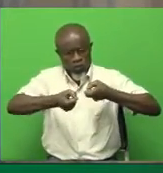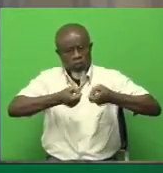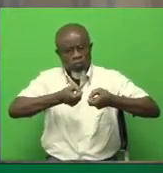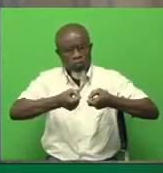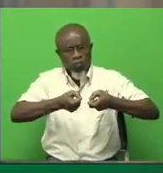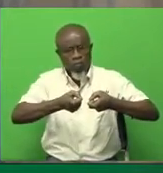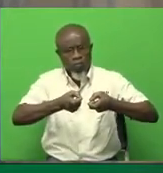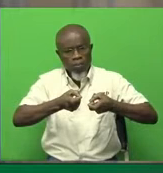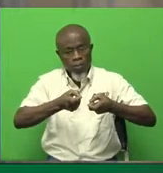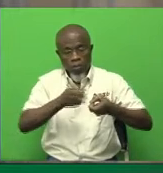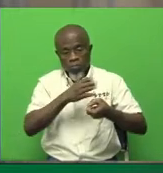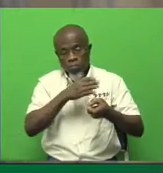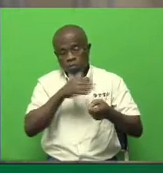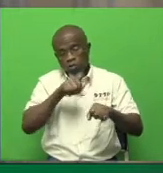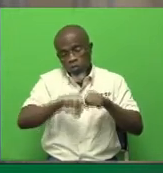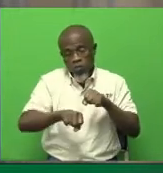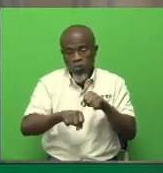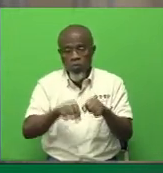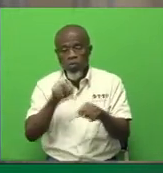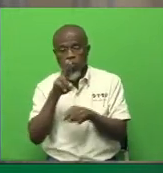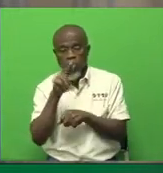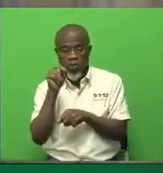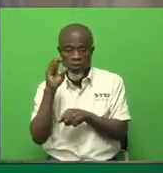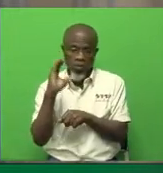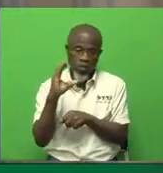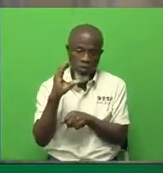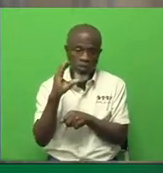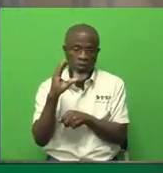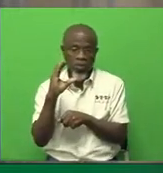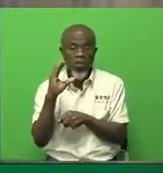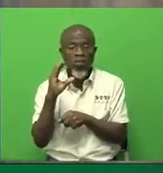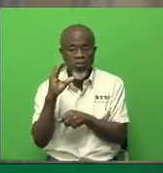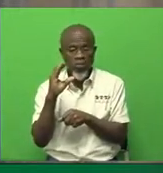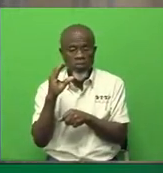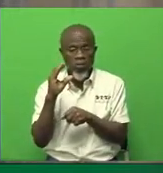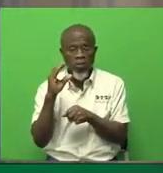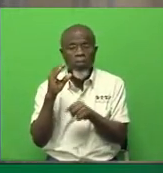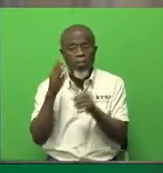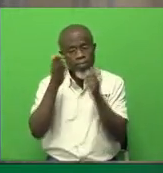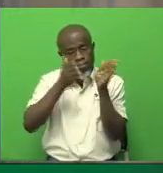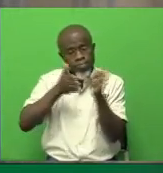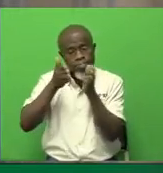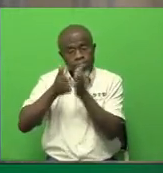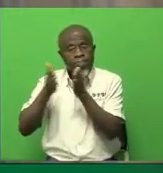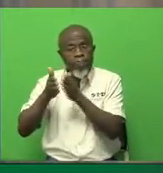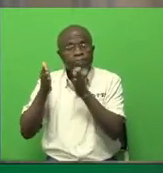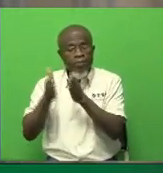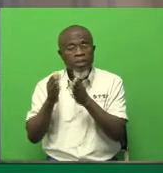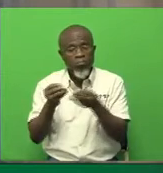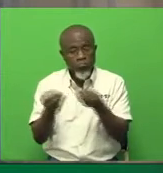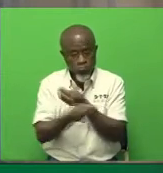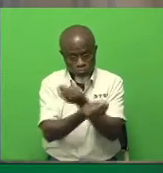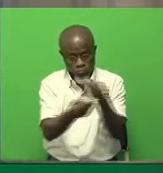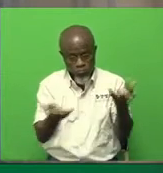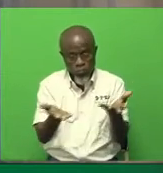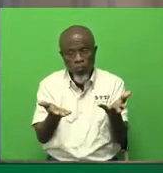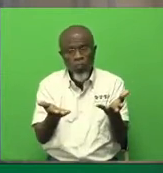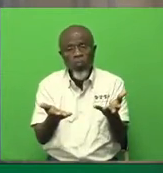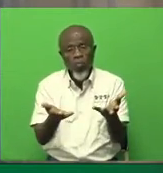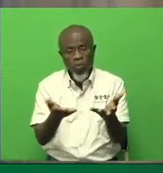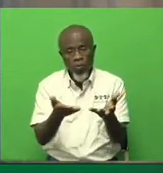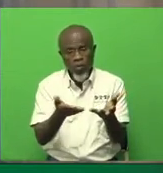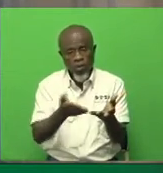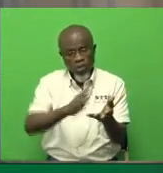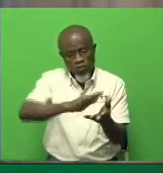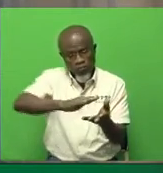and so the unc's National Economic transformation plan lays out a comprehensive Suite of policy initiatives and